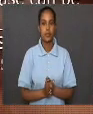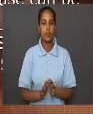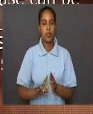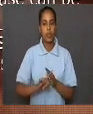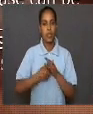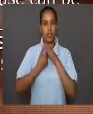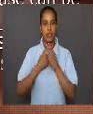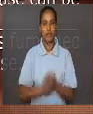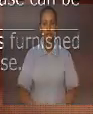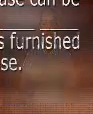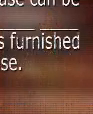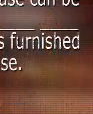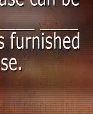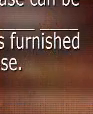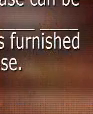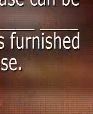Begin.